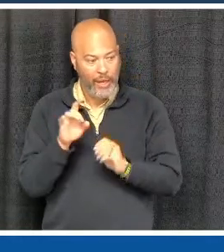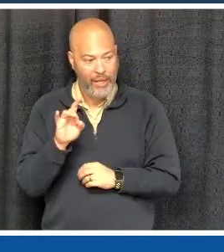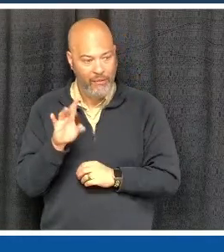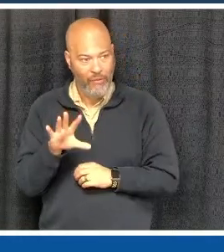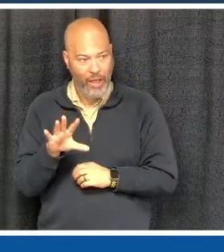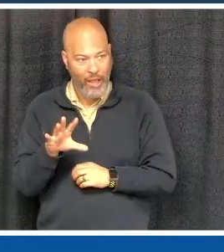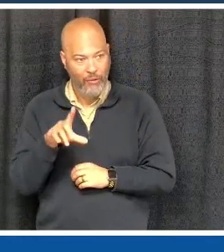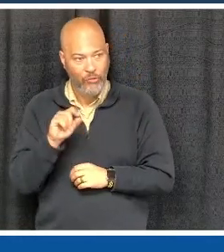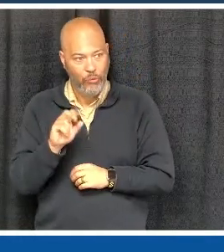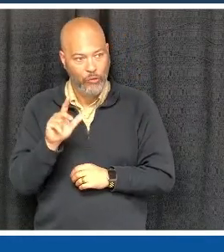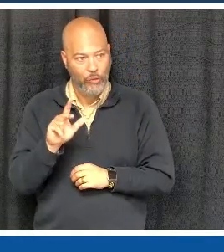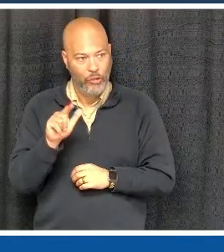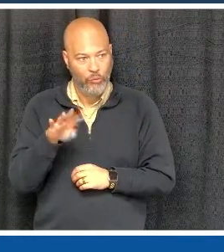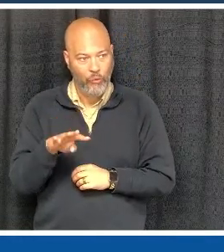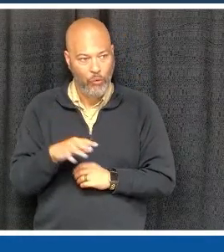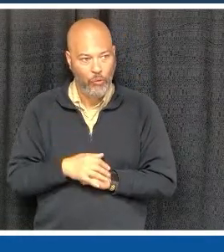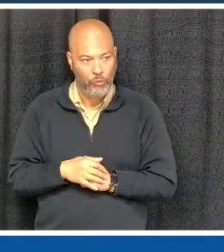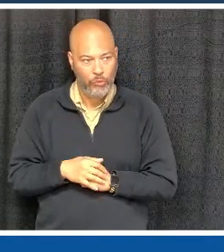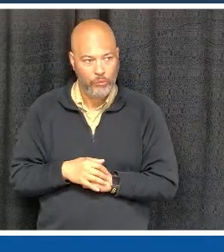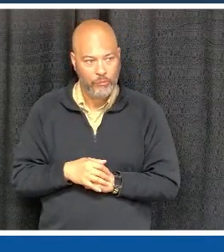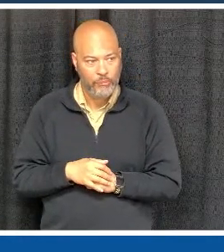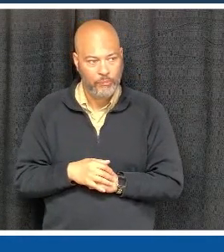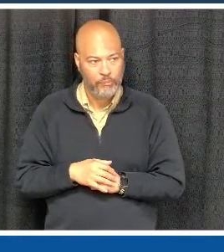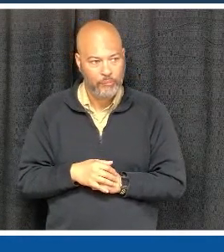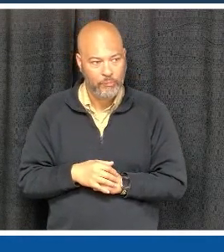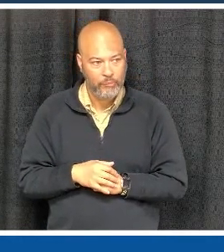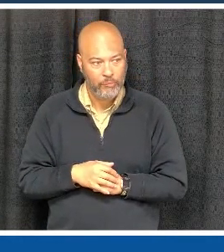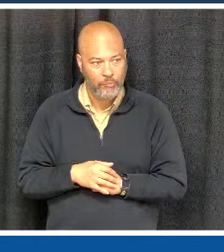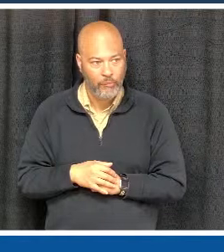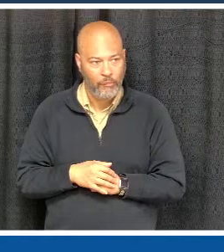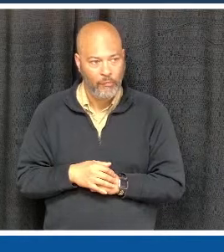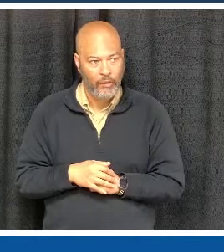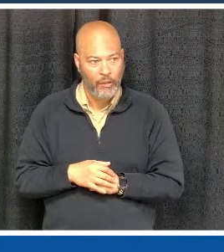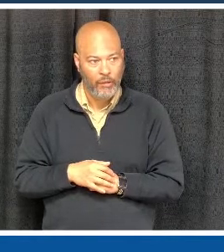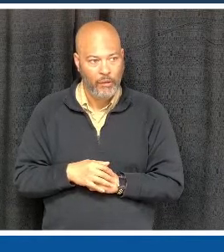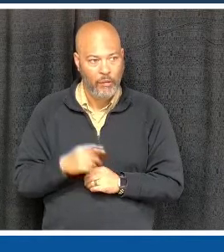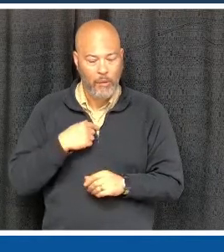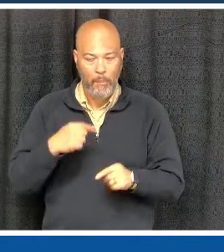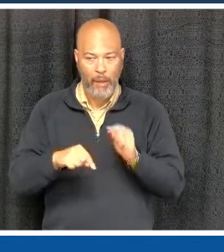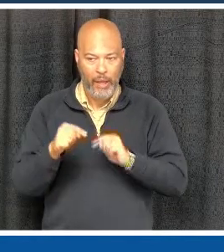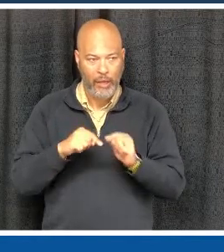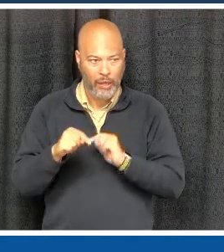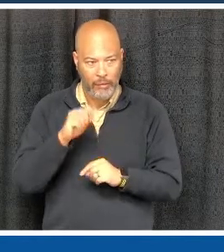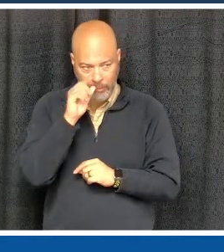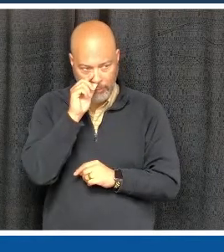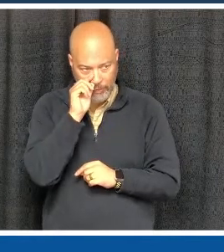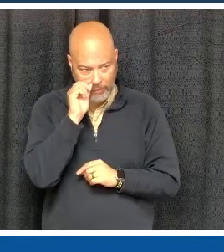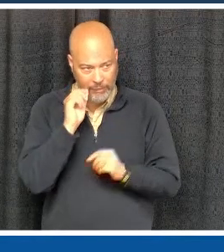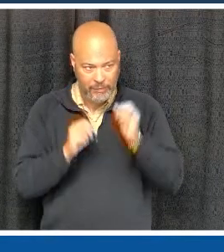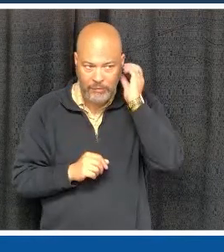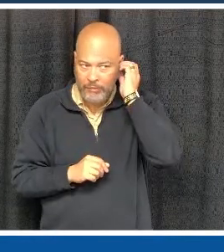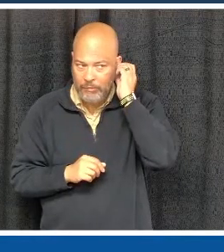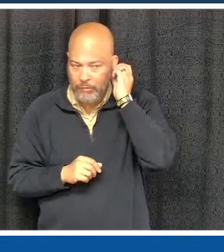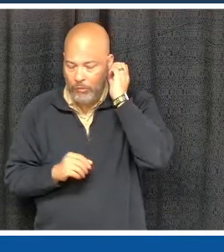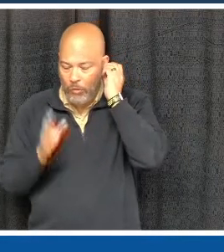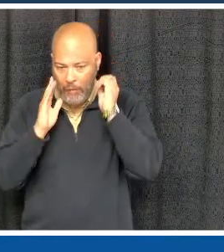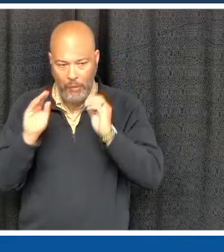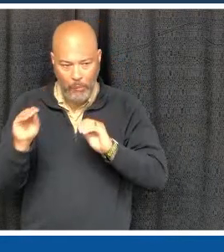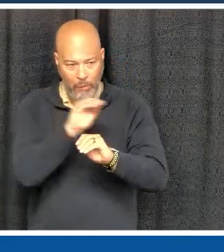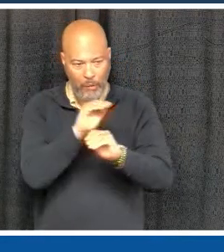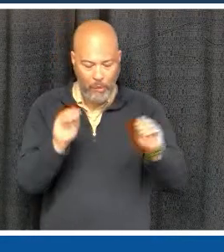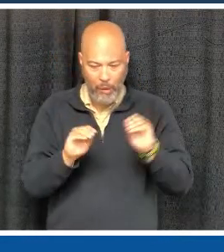85, 2023-24. Mr. Tyndall, please, sir. Okay, let me get to that. We'll have to bounce around the slides a little bit